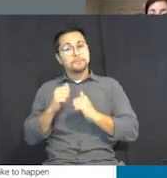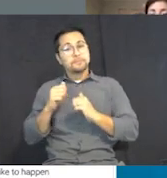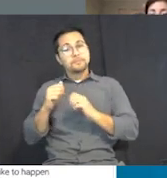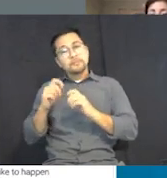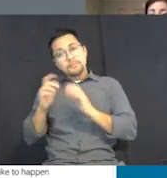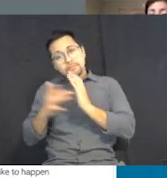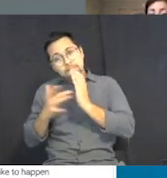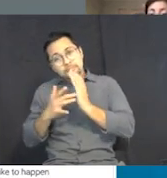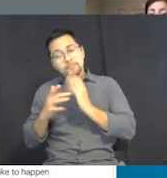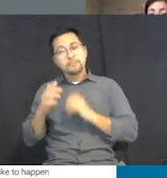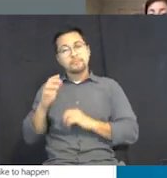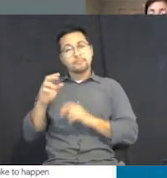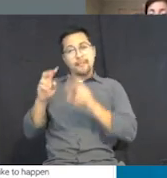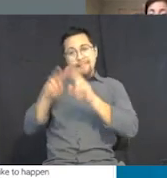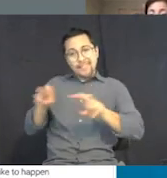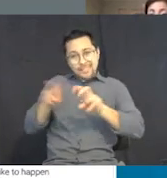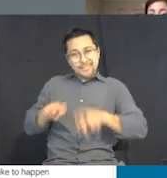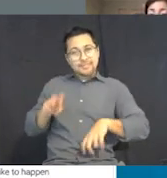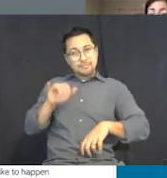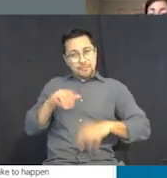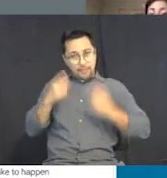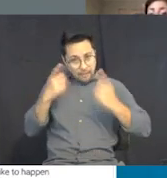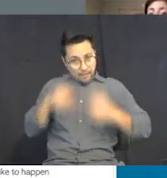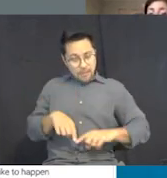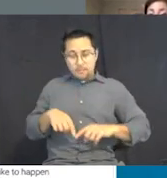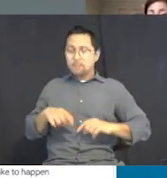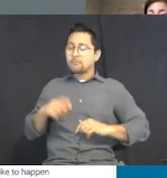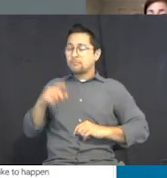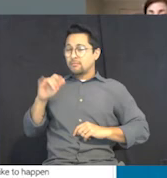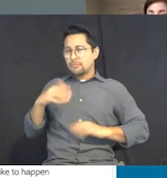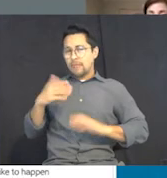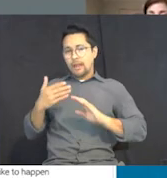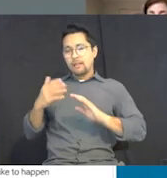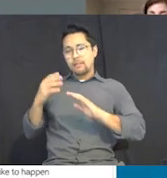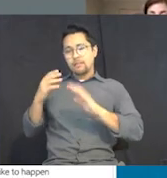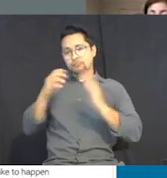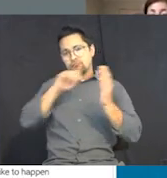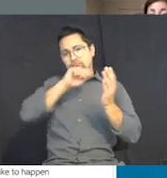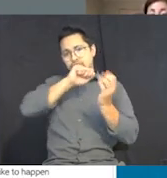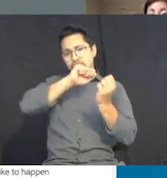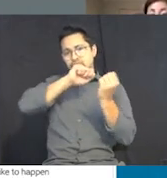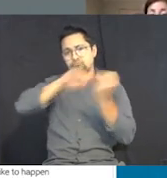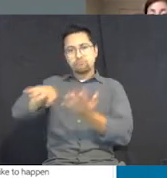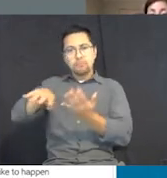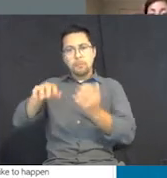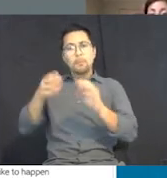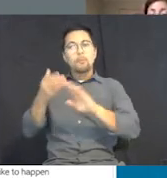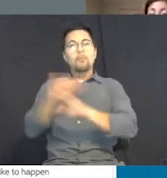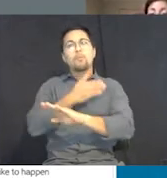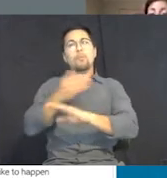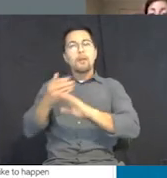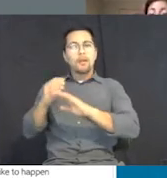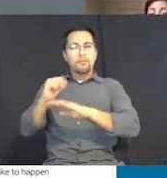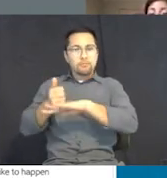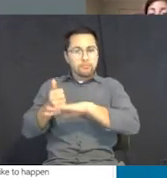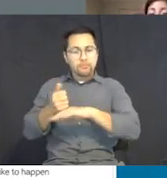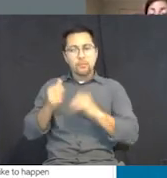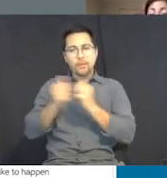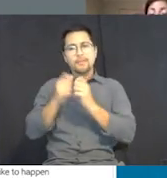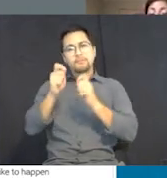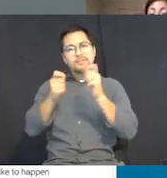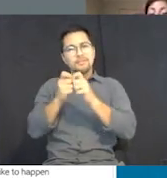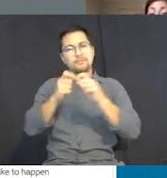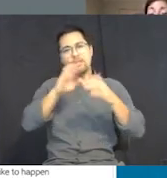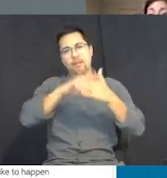do have the ability on the client portal to make updates to outcomes. So for example, maybe